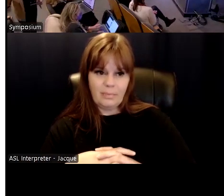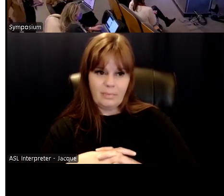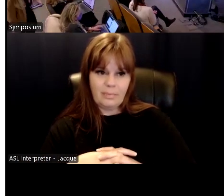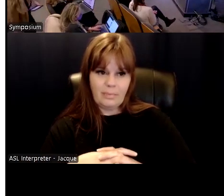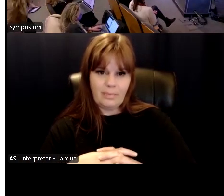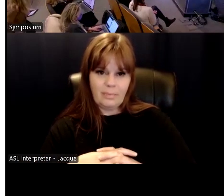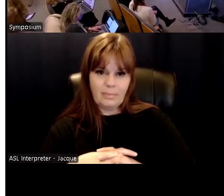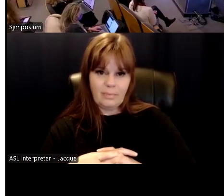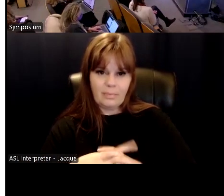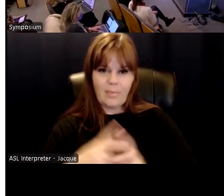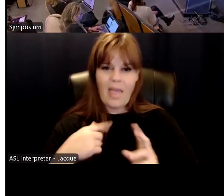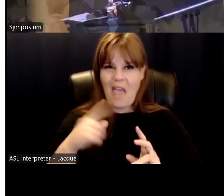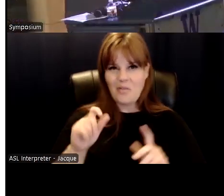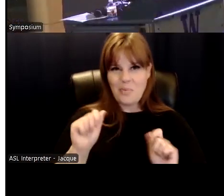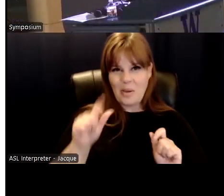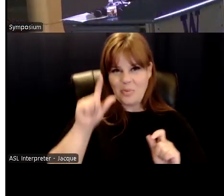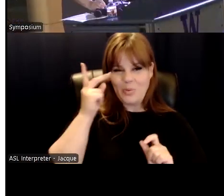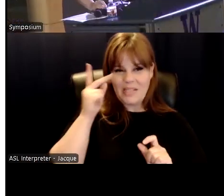Got to be able to see here.